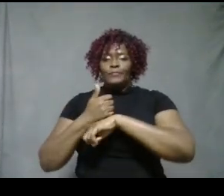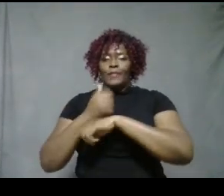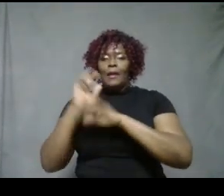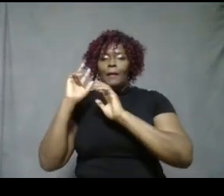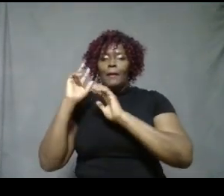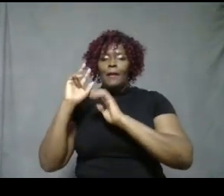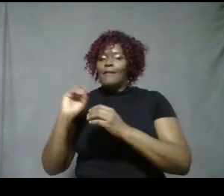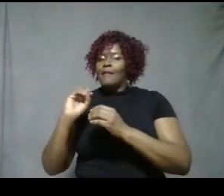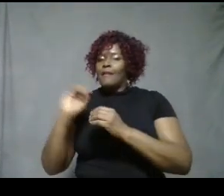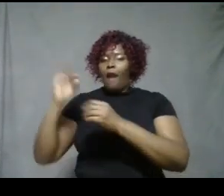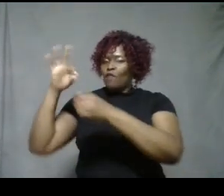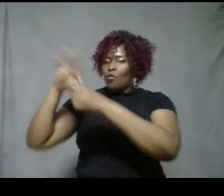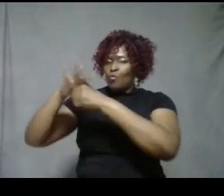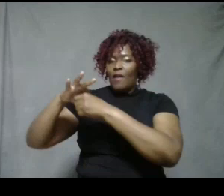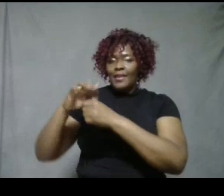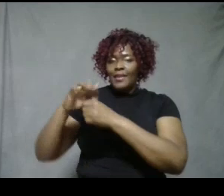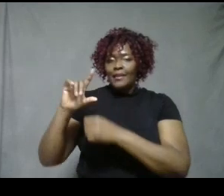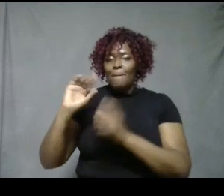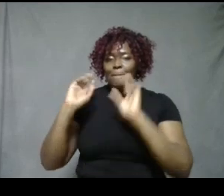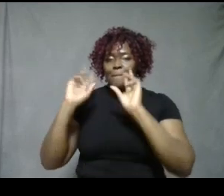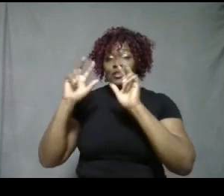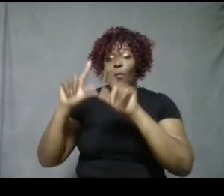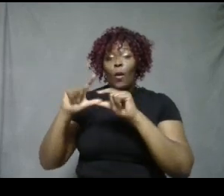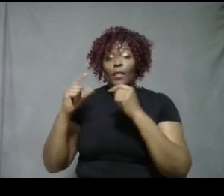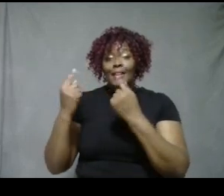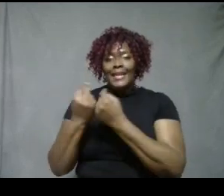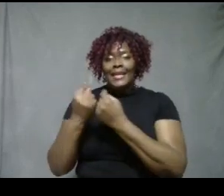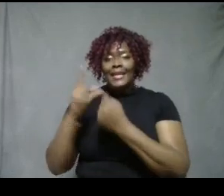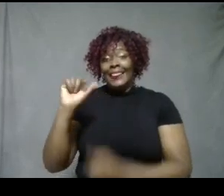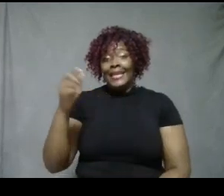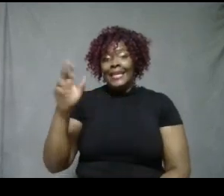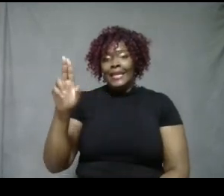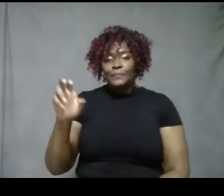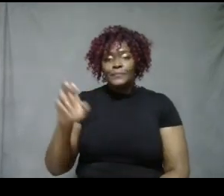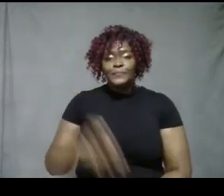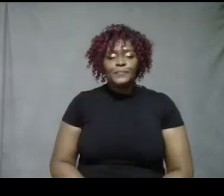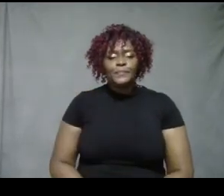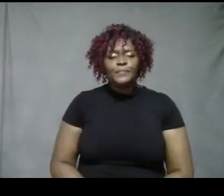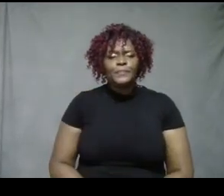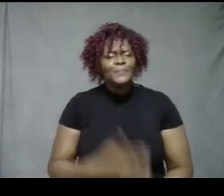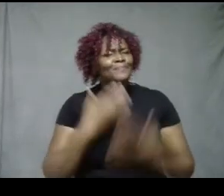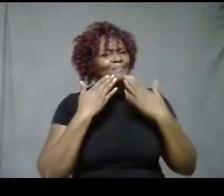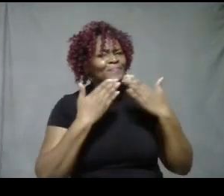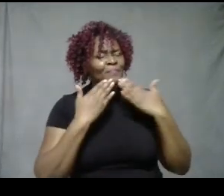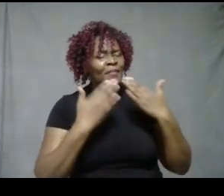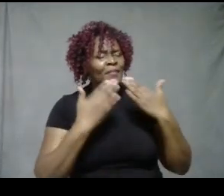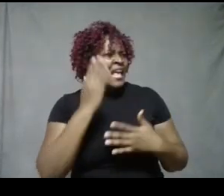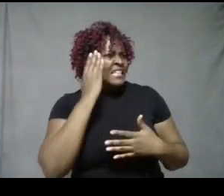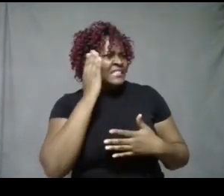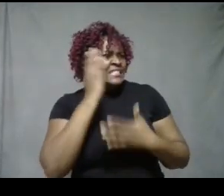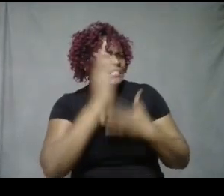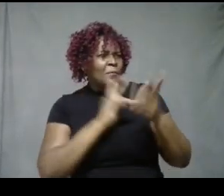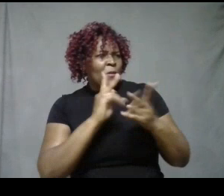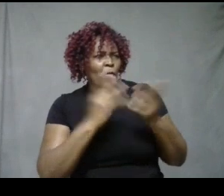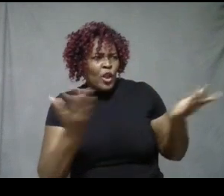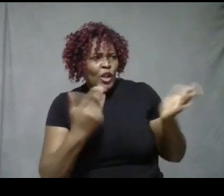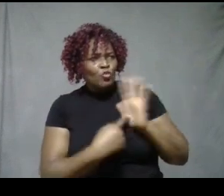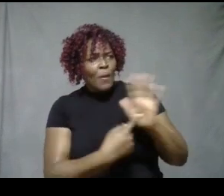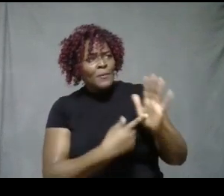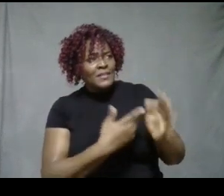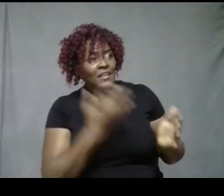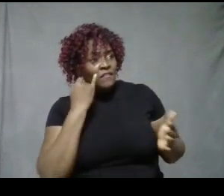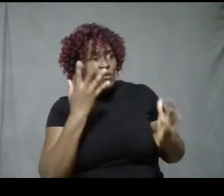you. Thank you. All right, so I believe there were some representatives here today. If you'd like to take a group picture, I'd love to do that with you